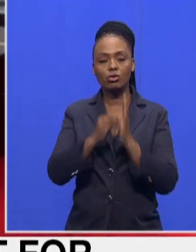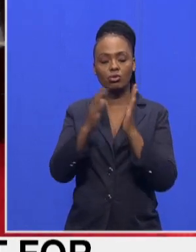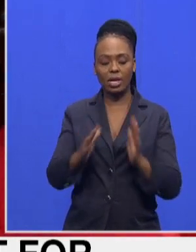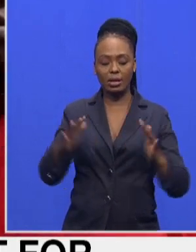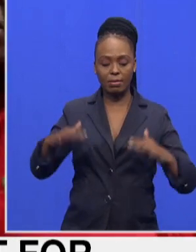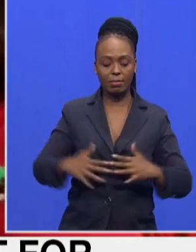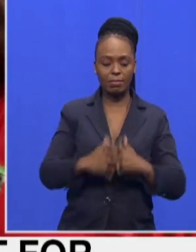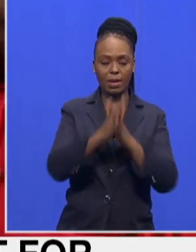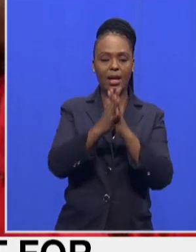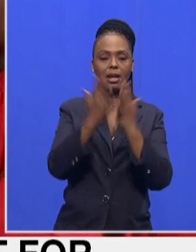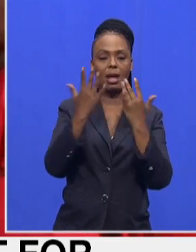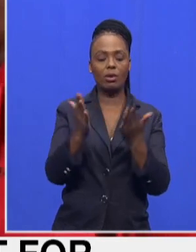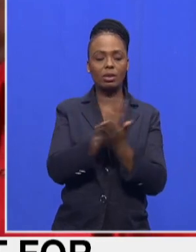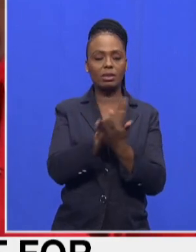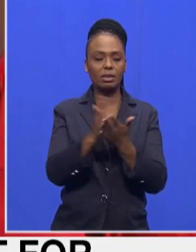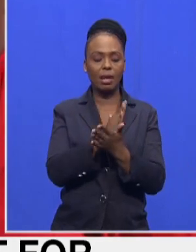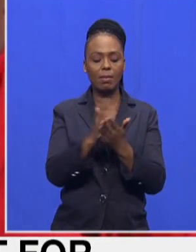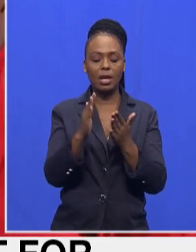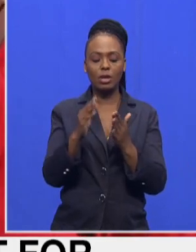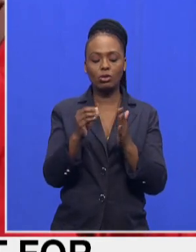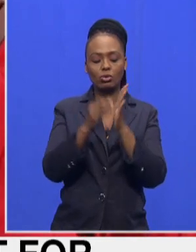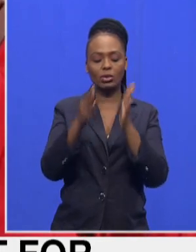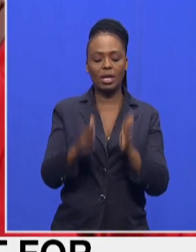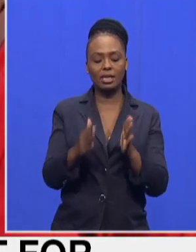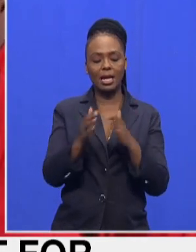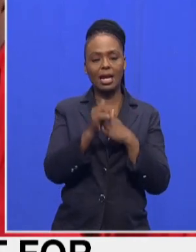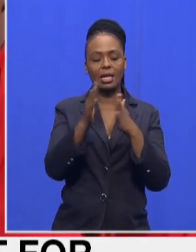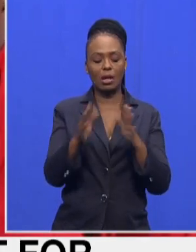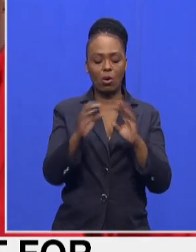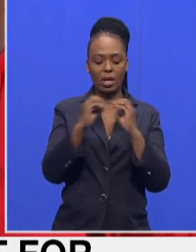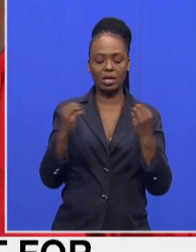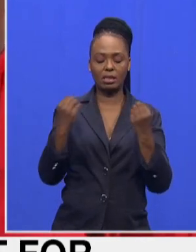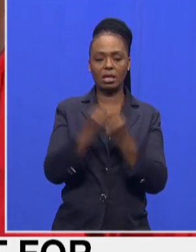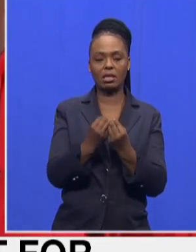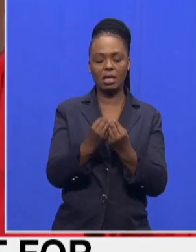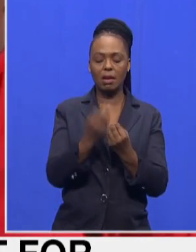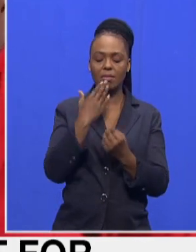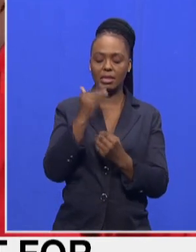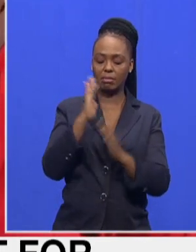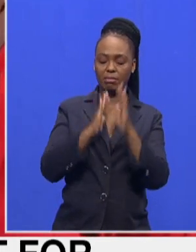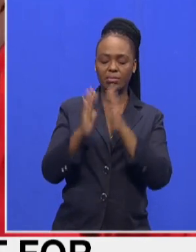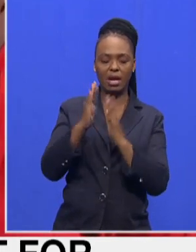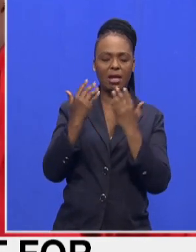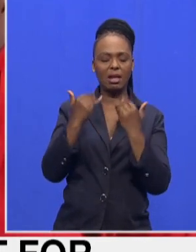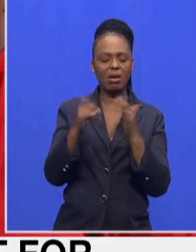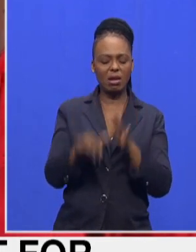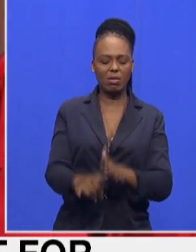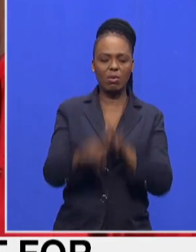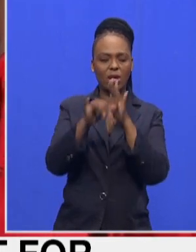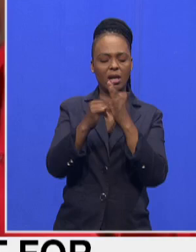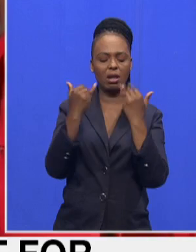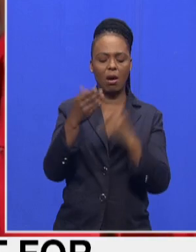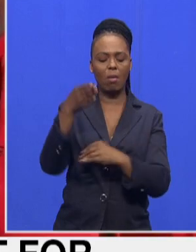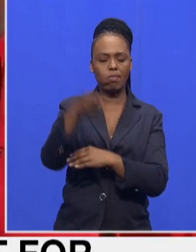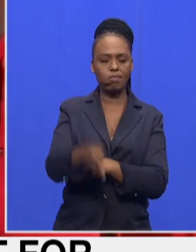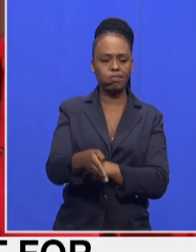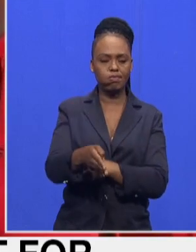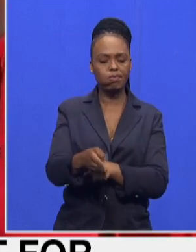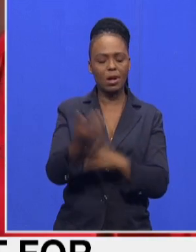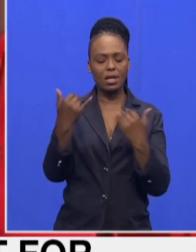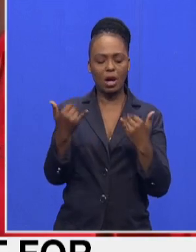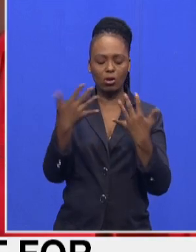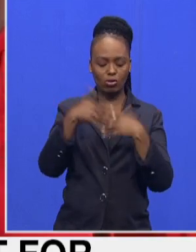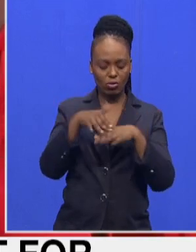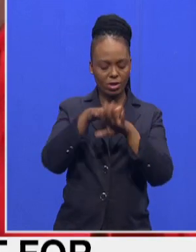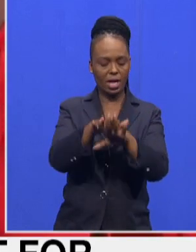a student leaders organization who is here. Ma'am, if you may introduce yourself and tell us what is the importance of you standing in solidarity and